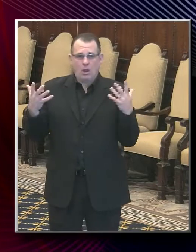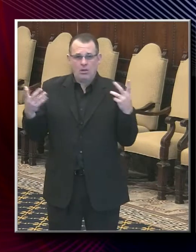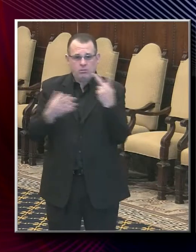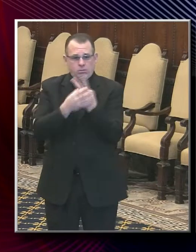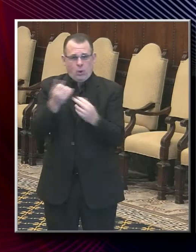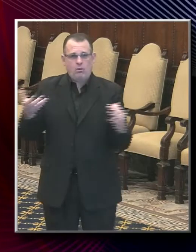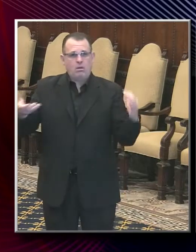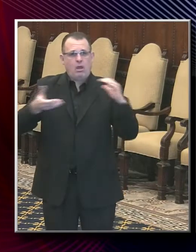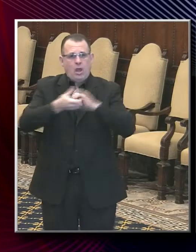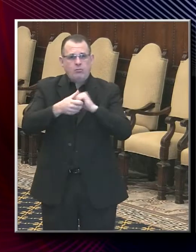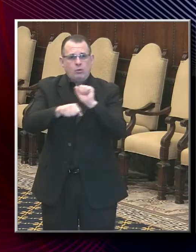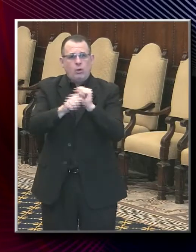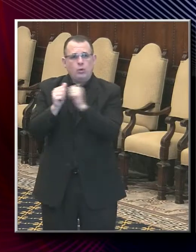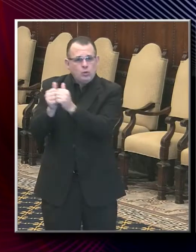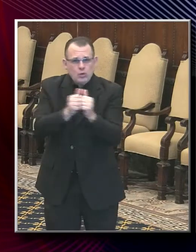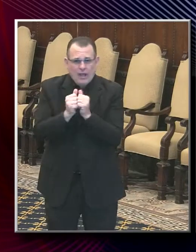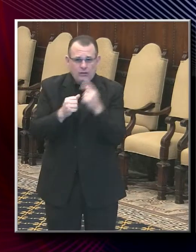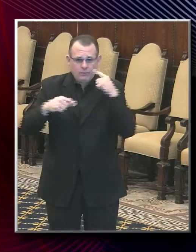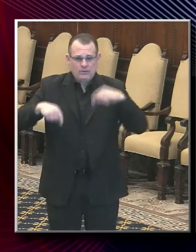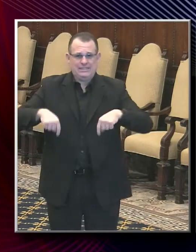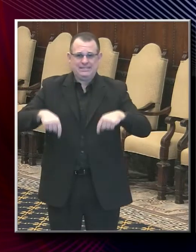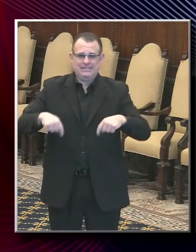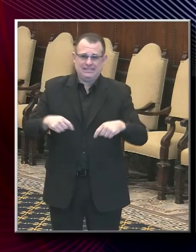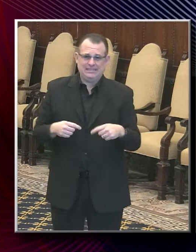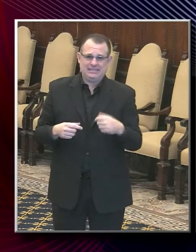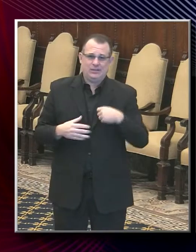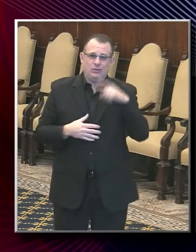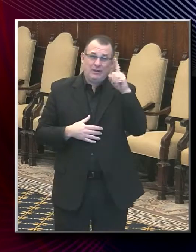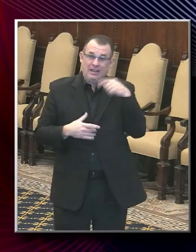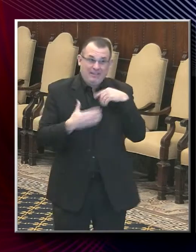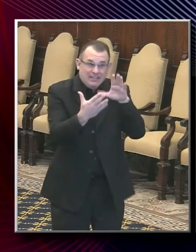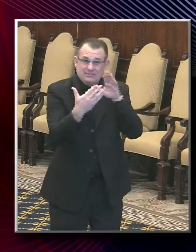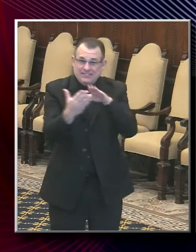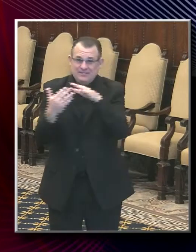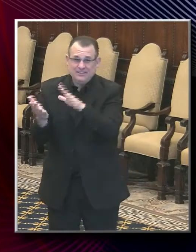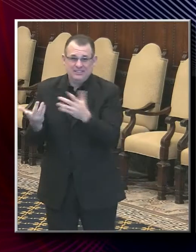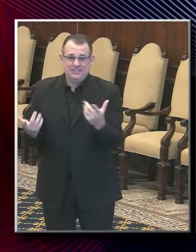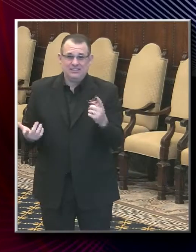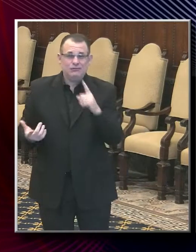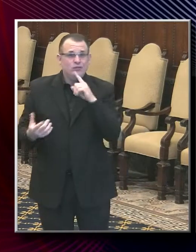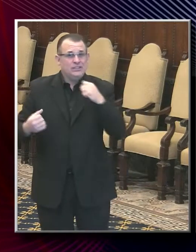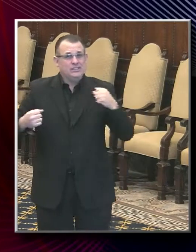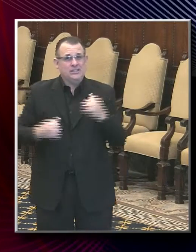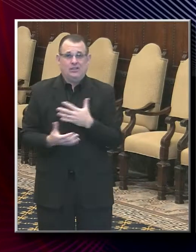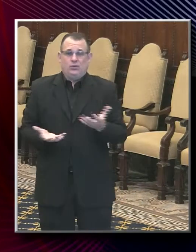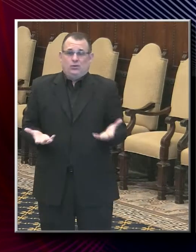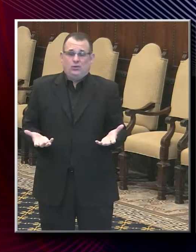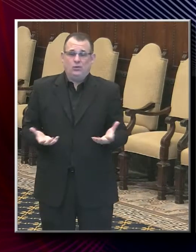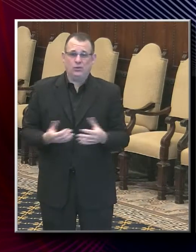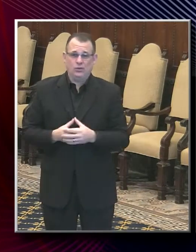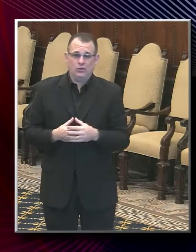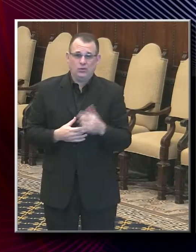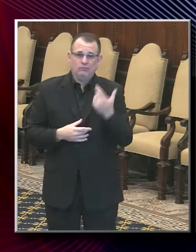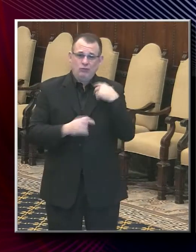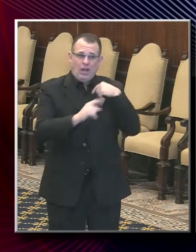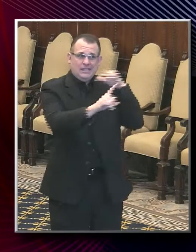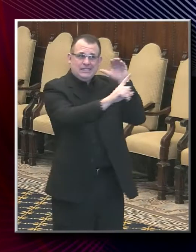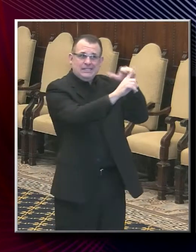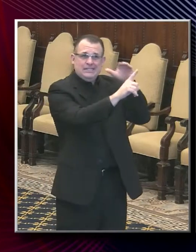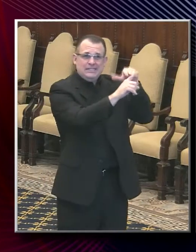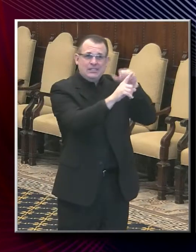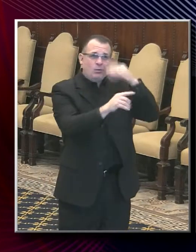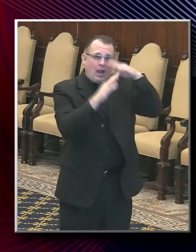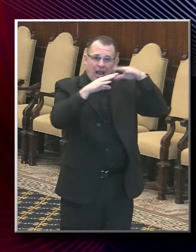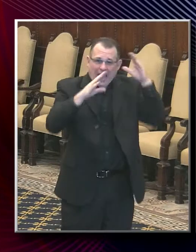like Philadelphia are very, very real and very, very frightening. So we urge both the White House and Congress to move with haste